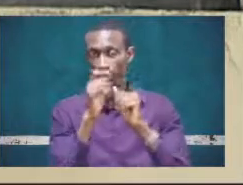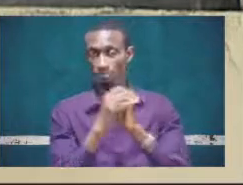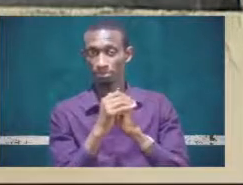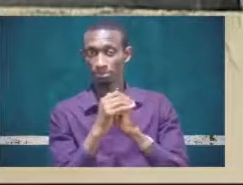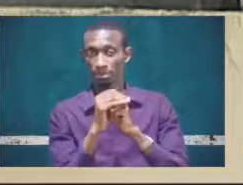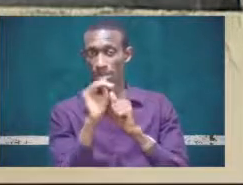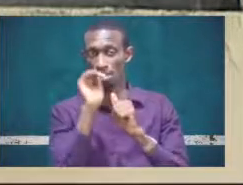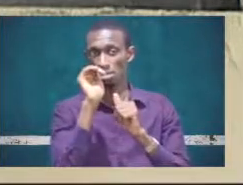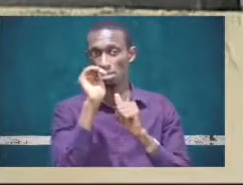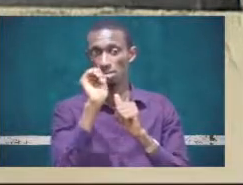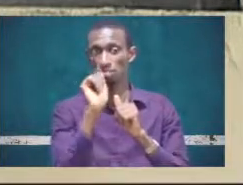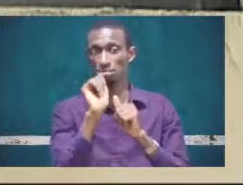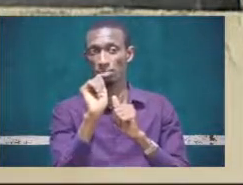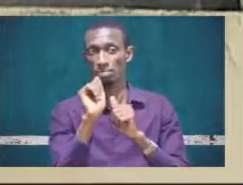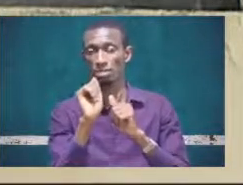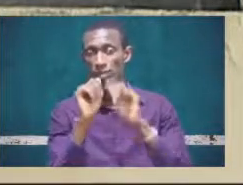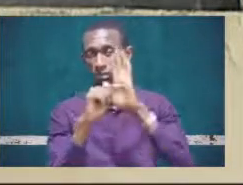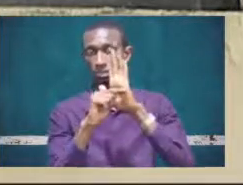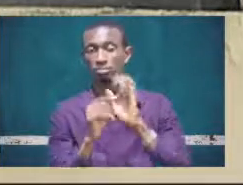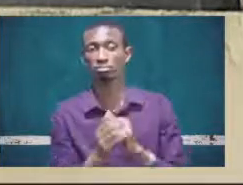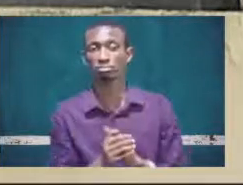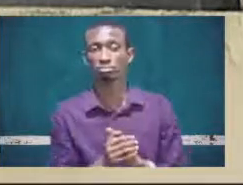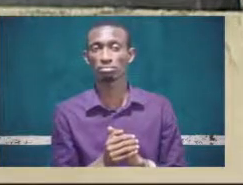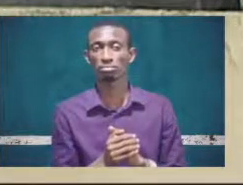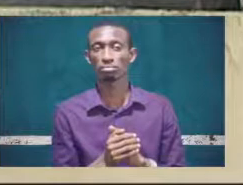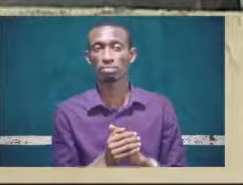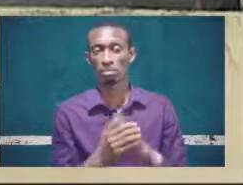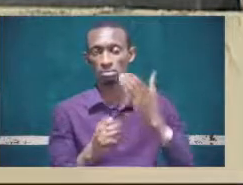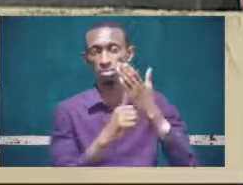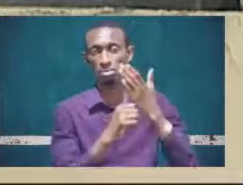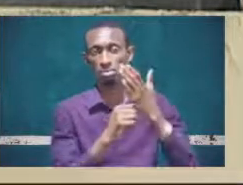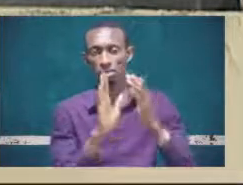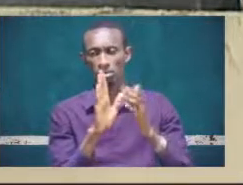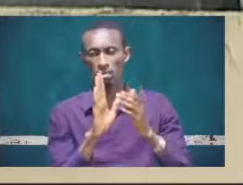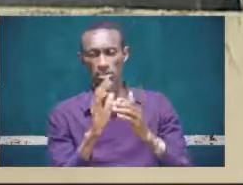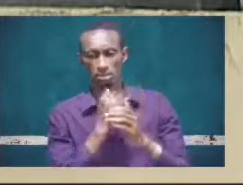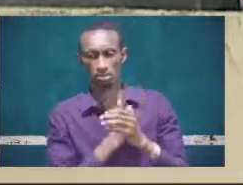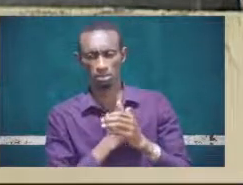positive. Otherwise, here it will be,